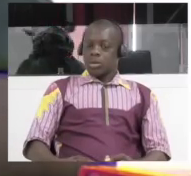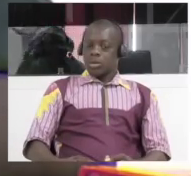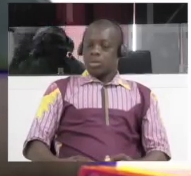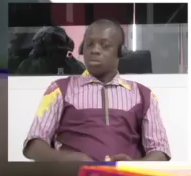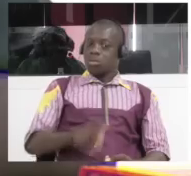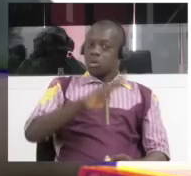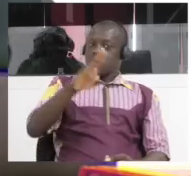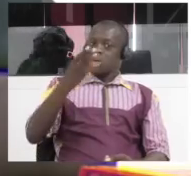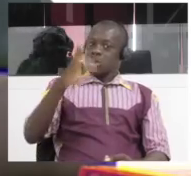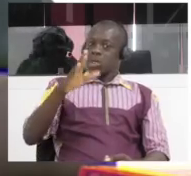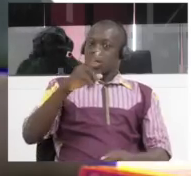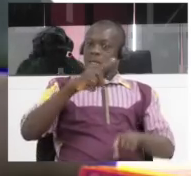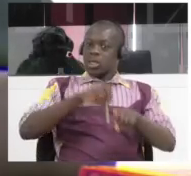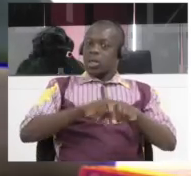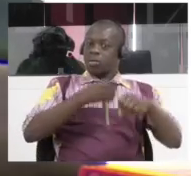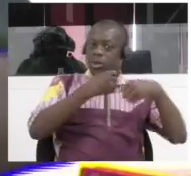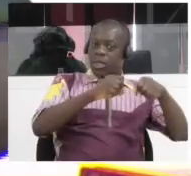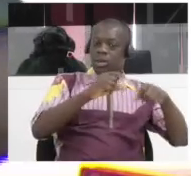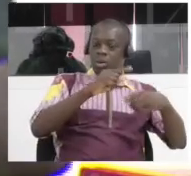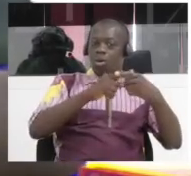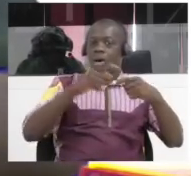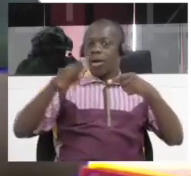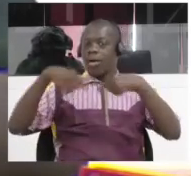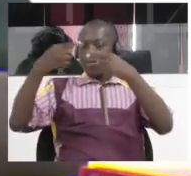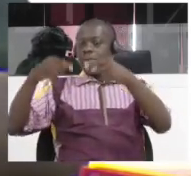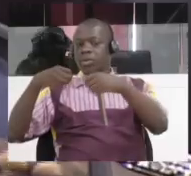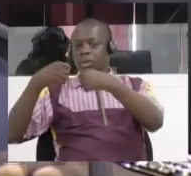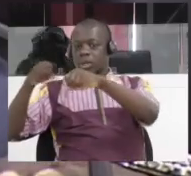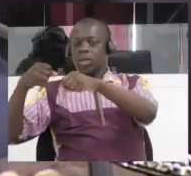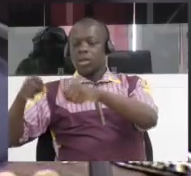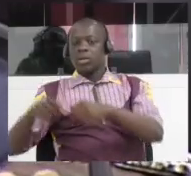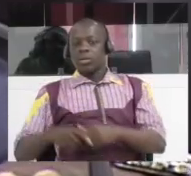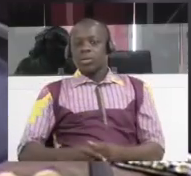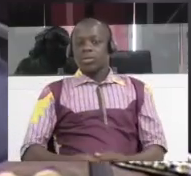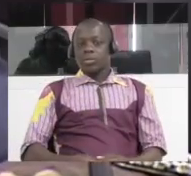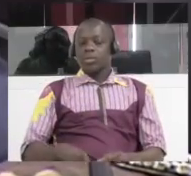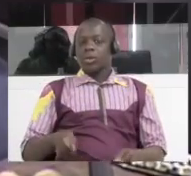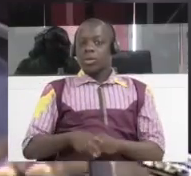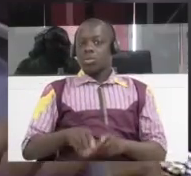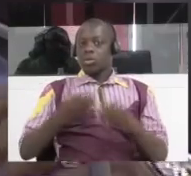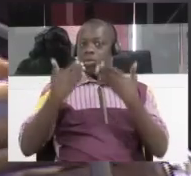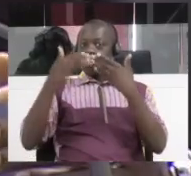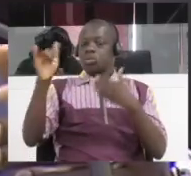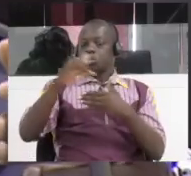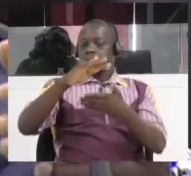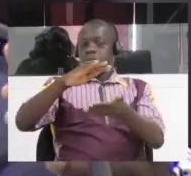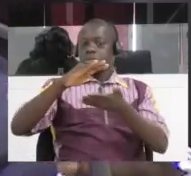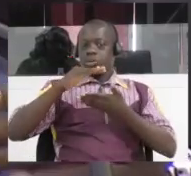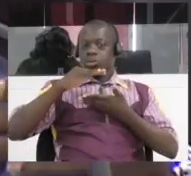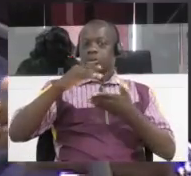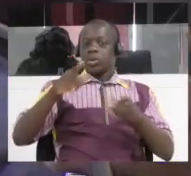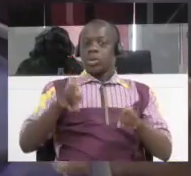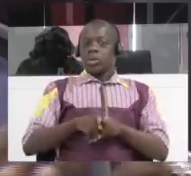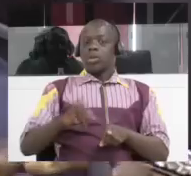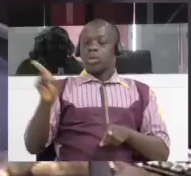immediate aftermath of the training. And the information you received, what does it entail? What